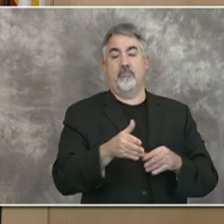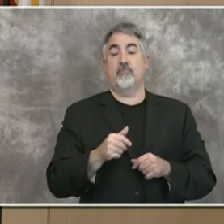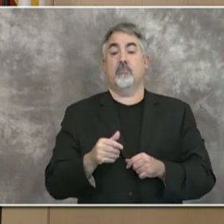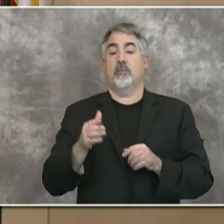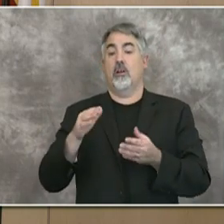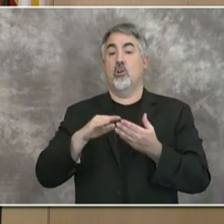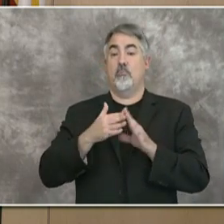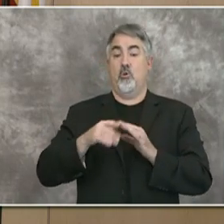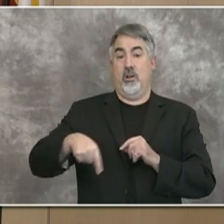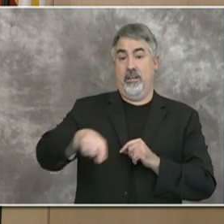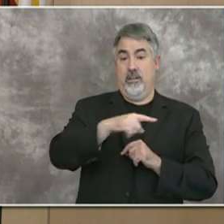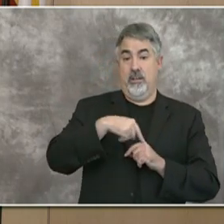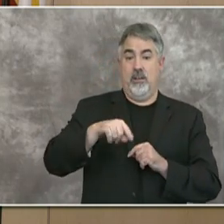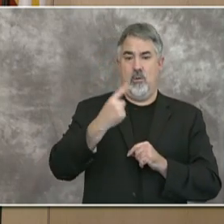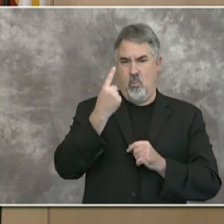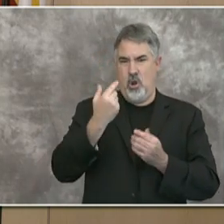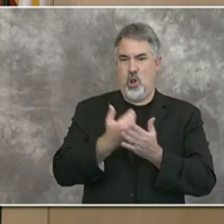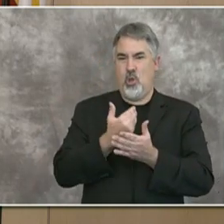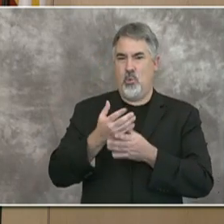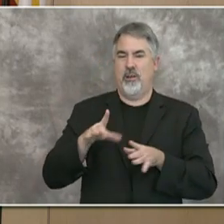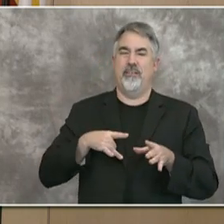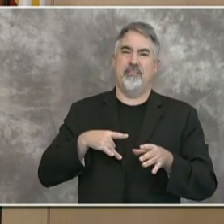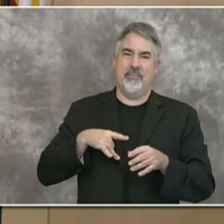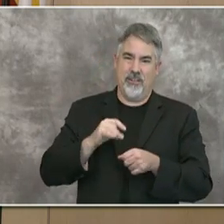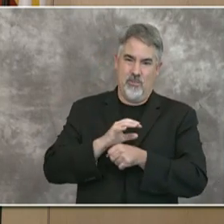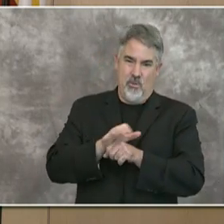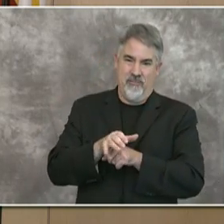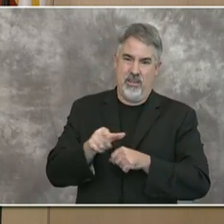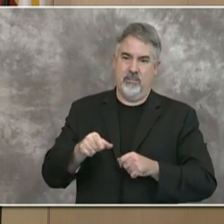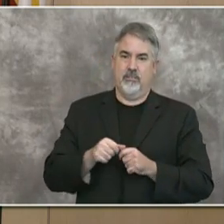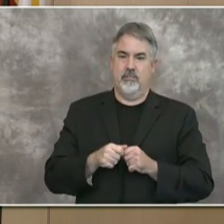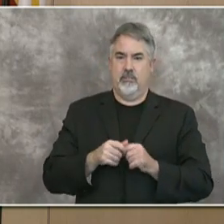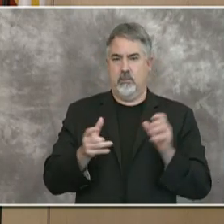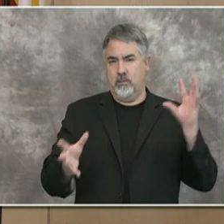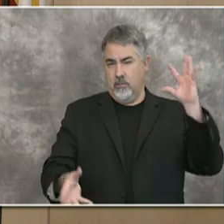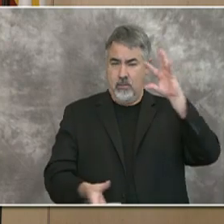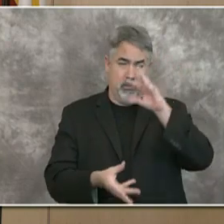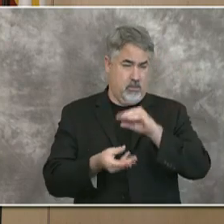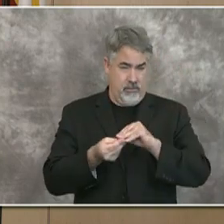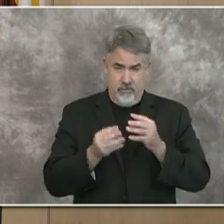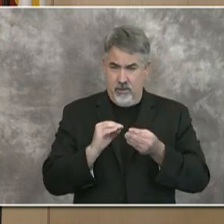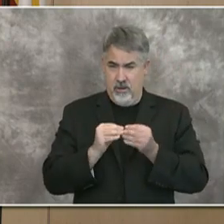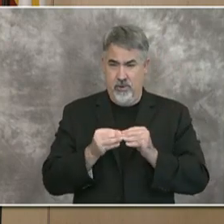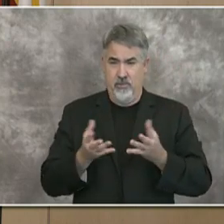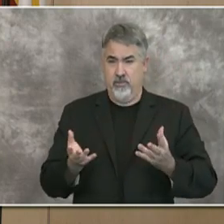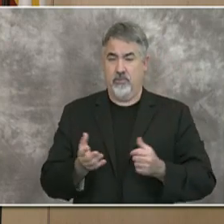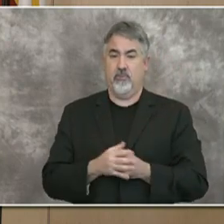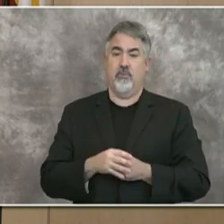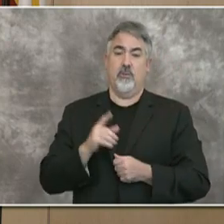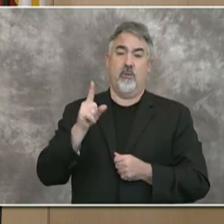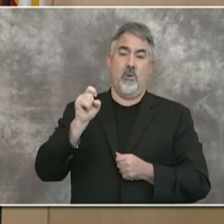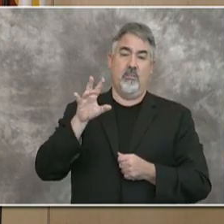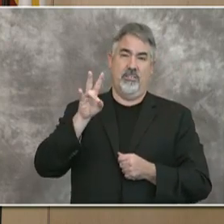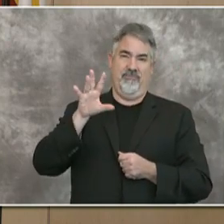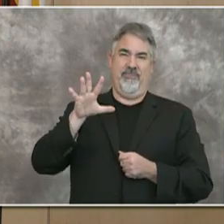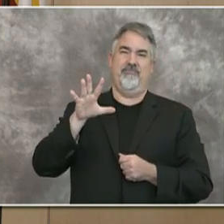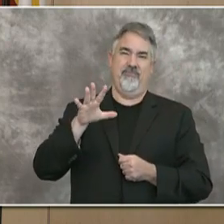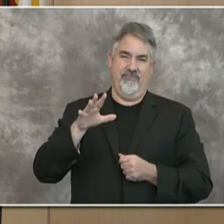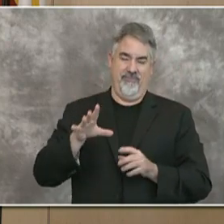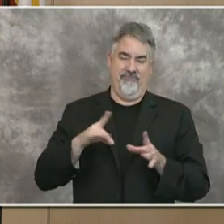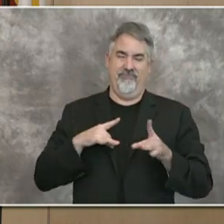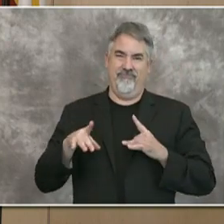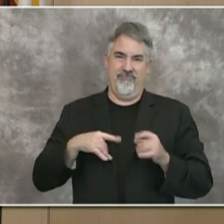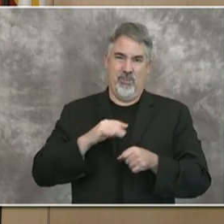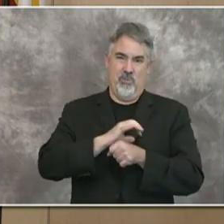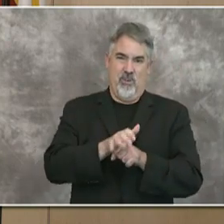locations, 1 new outbreak reported. Cumulatively, these represent 175 cases and 5